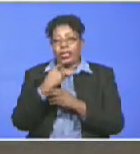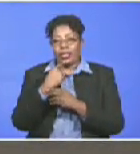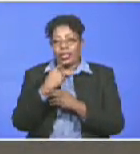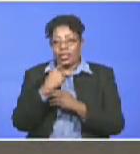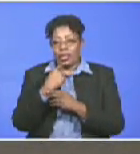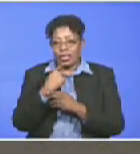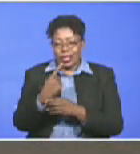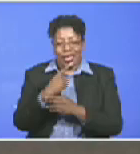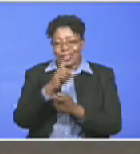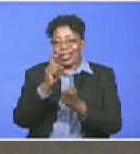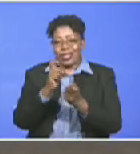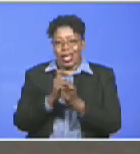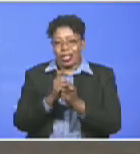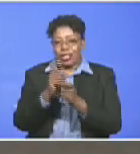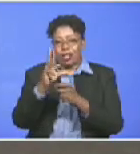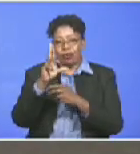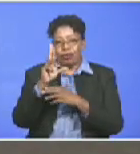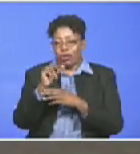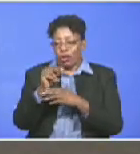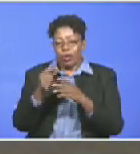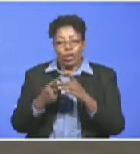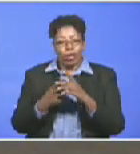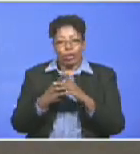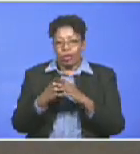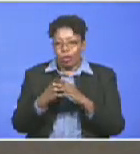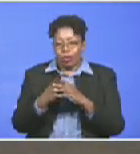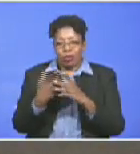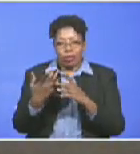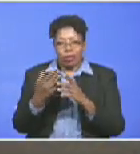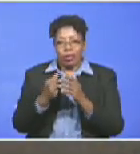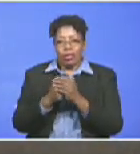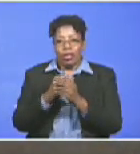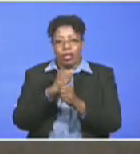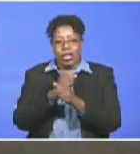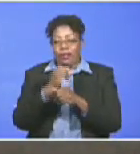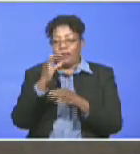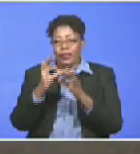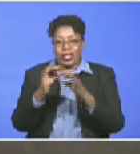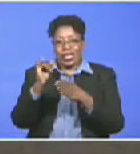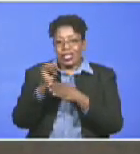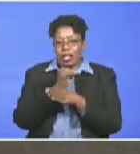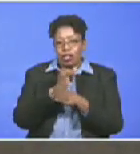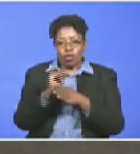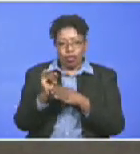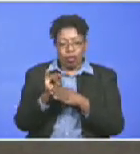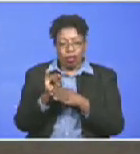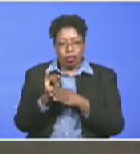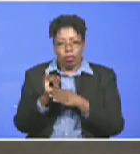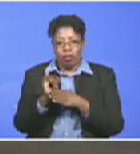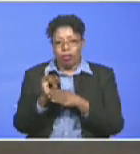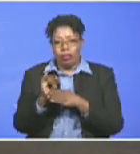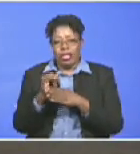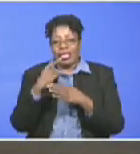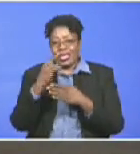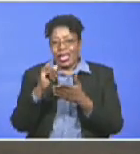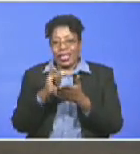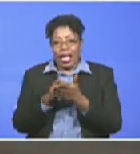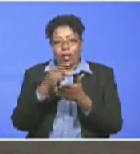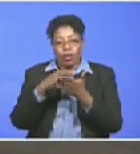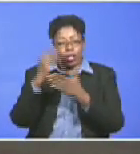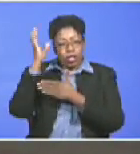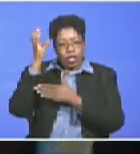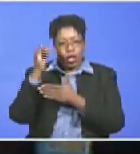the no-show by employees is if the no-show by employees is industrial related. BTC CEO did say that as far as he's